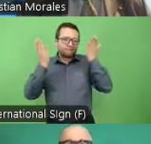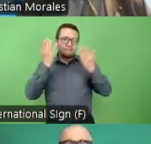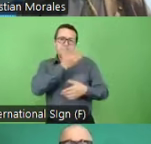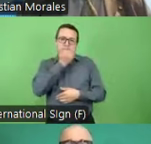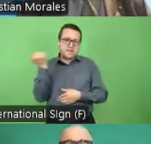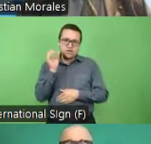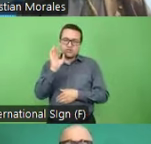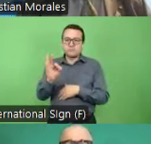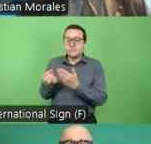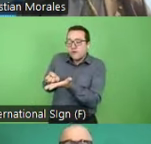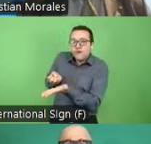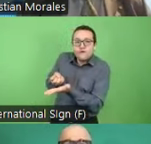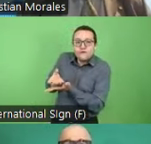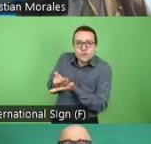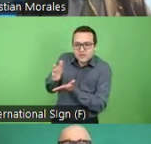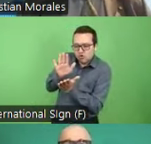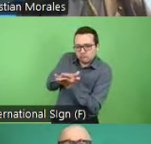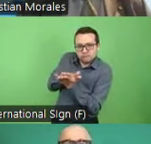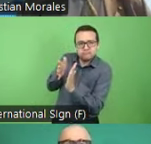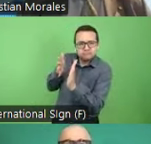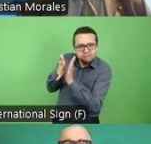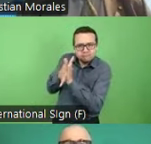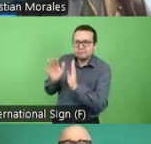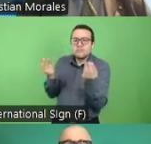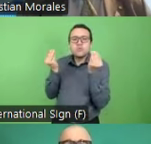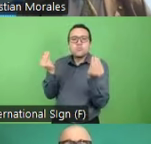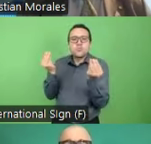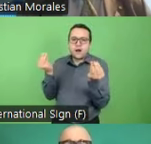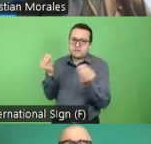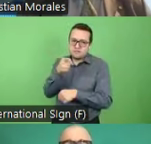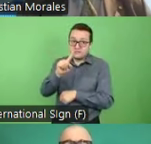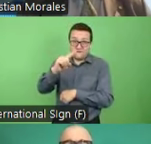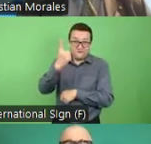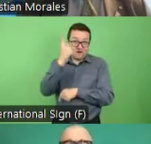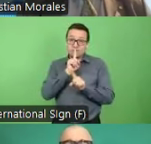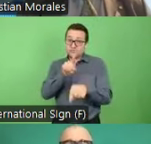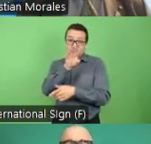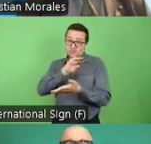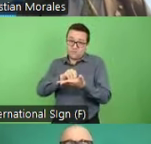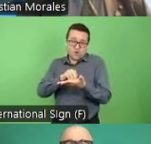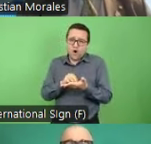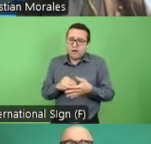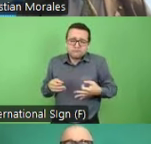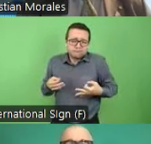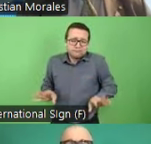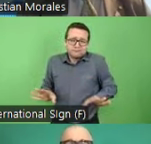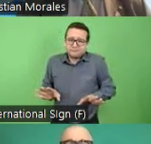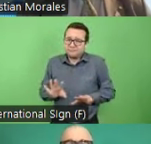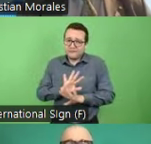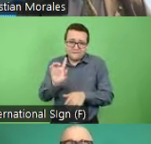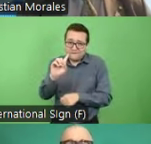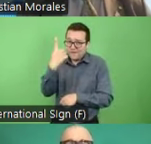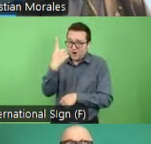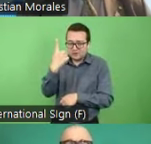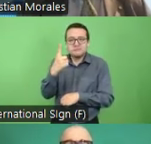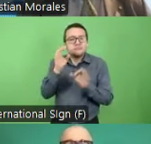y quality la of the disponibilidad information de and este the tipo de información. availability Este es el of this primer kind of reporte, information. This is the first simplemente es el challenge. primero. It's La just the idea first es no one. The solamente idea dar